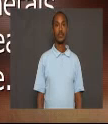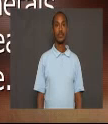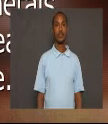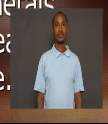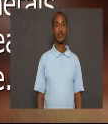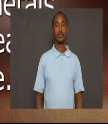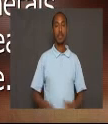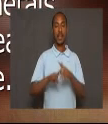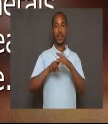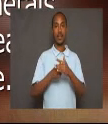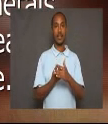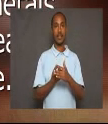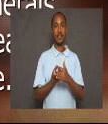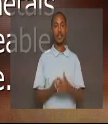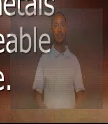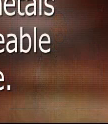Begin.